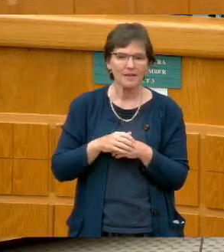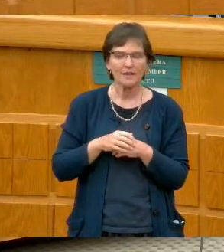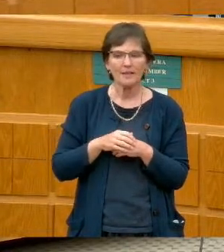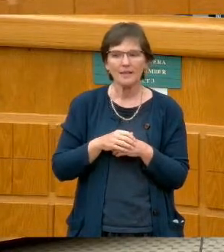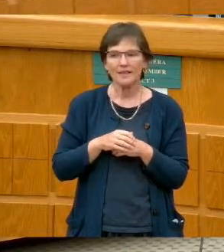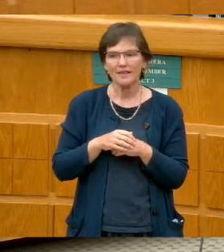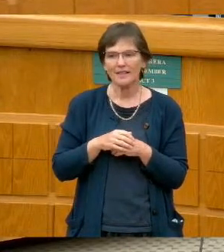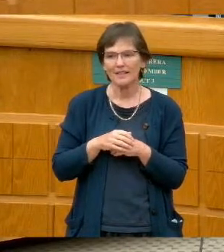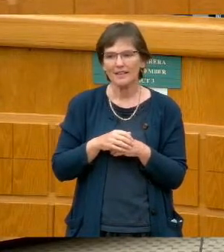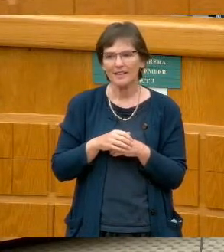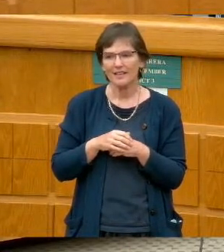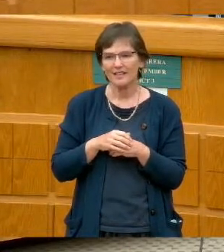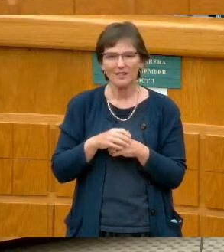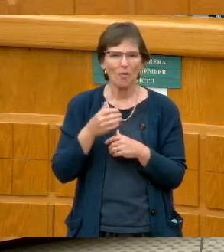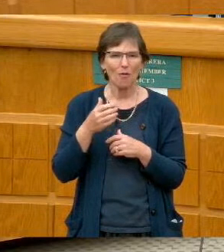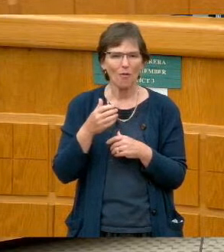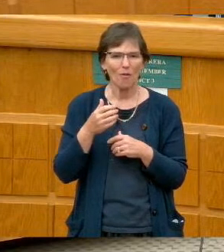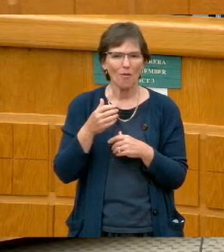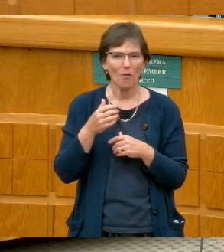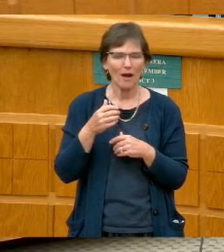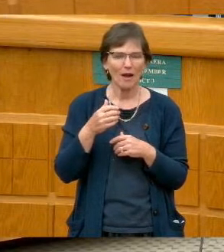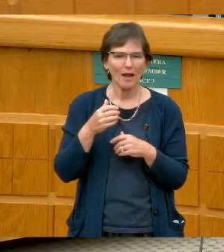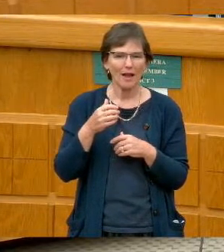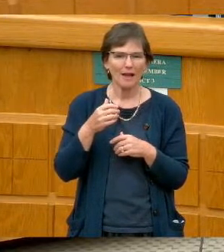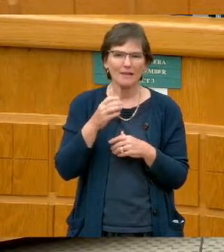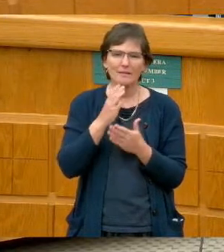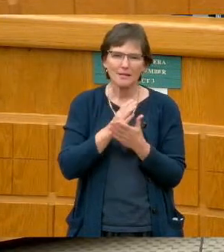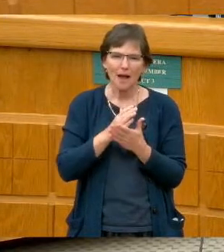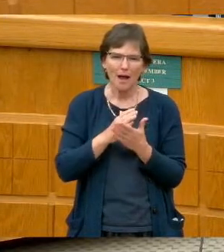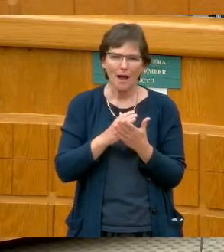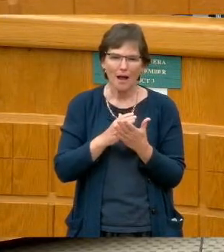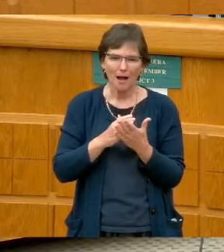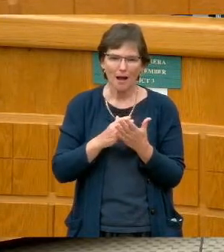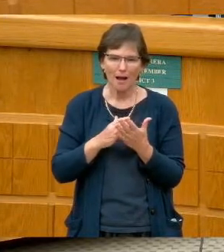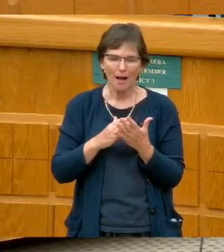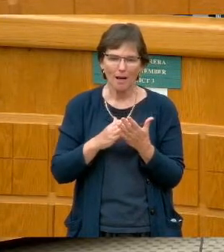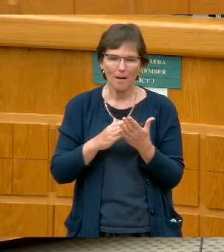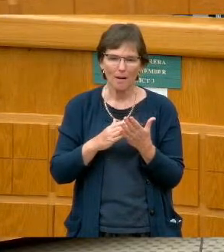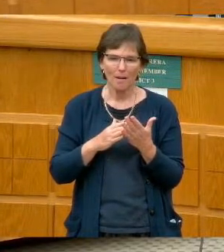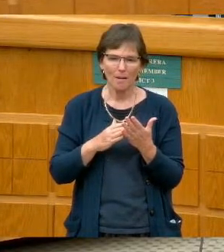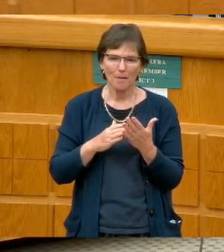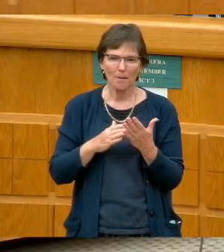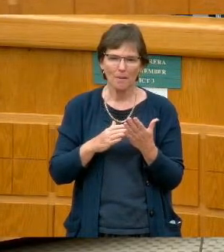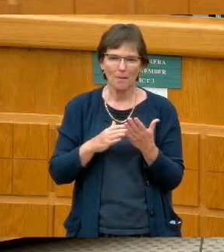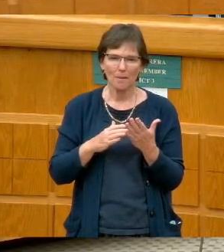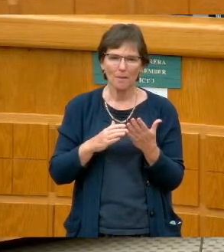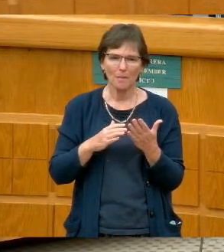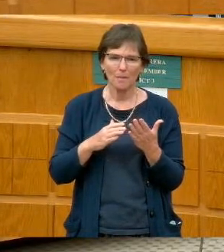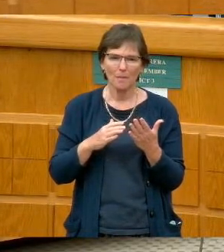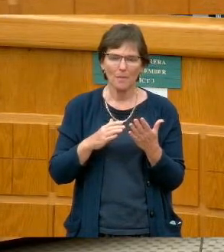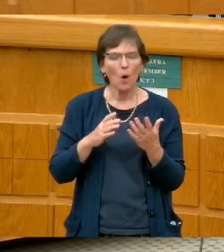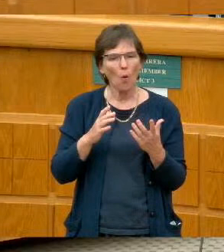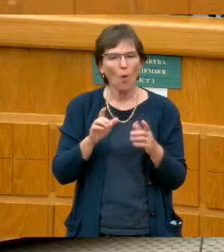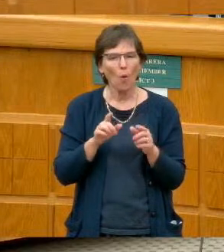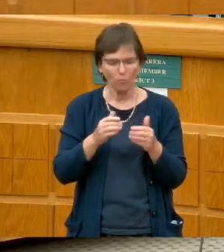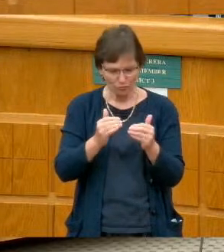So this is not just Corpus Christi, it's all of Nueces County. Finn's Grill and Ice